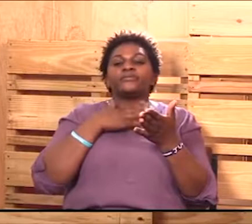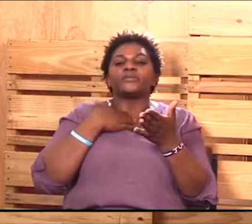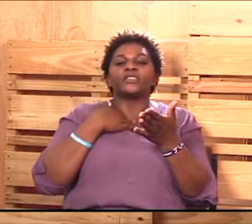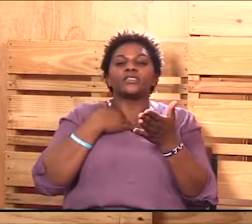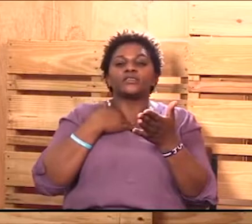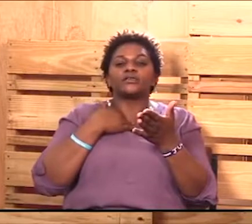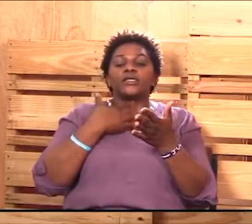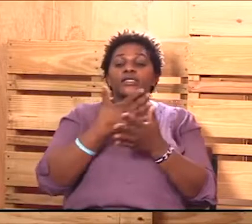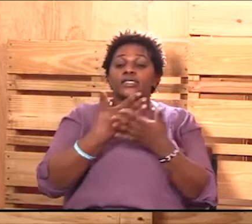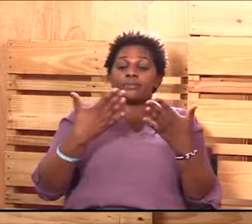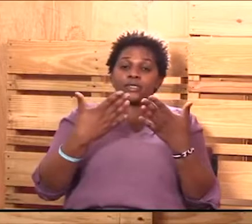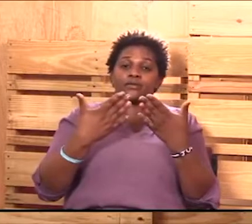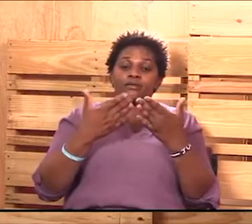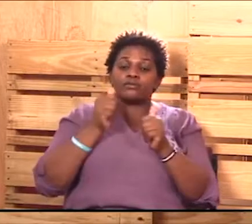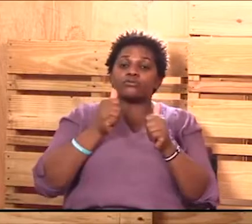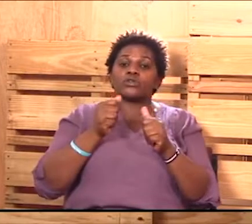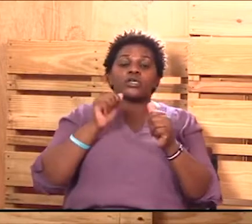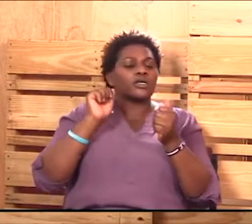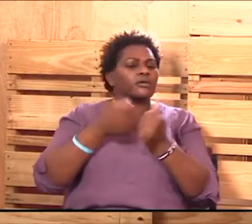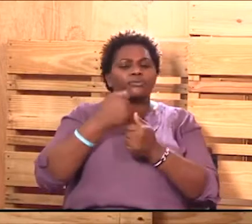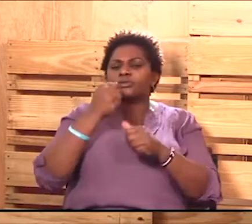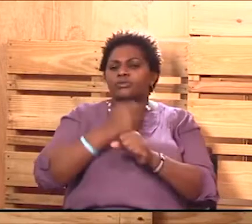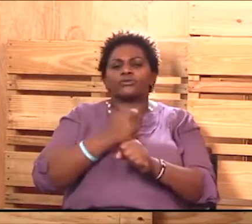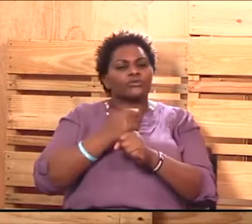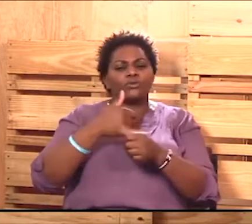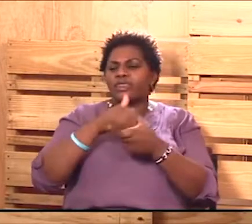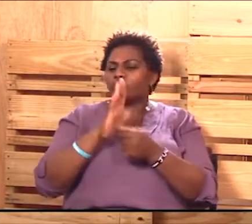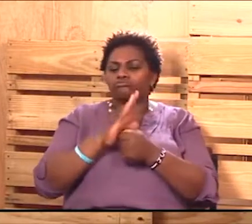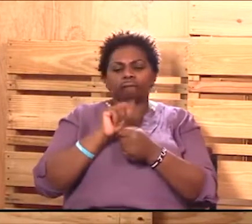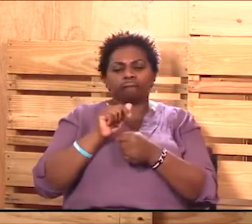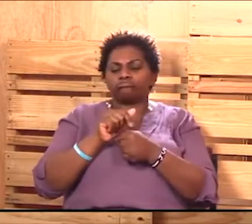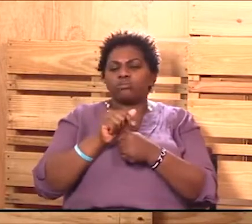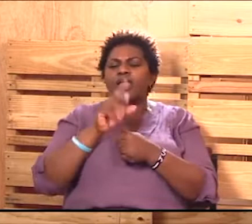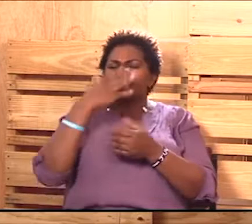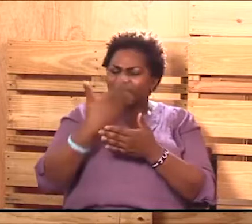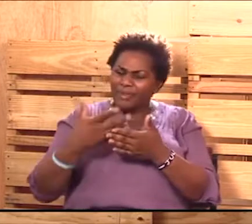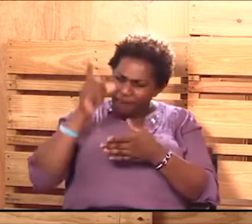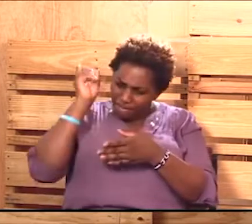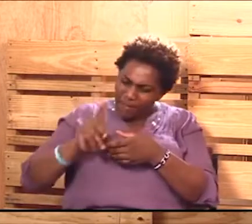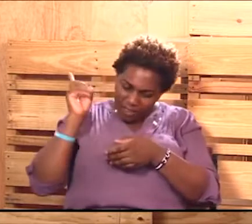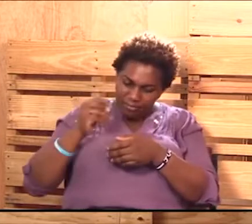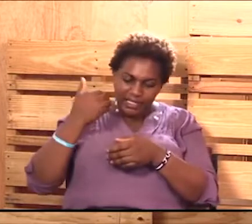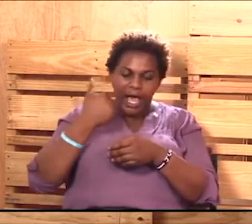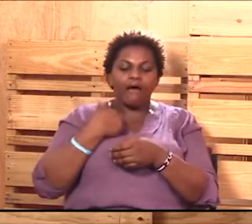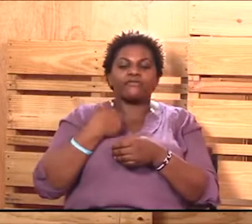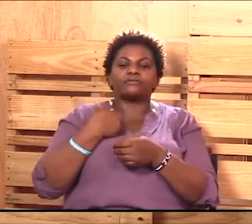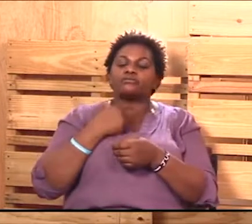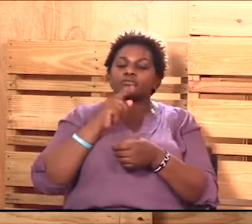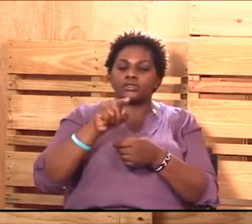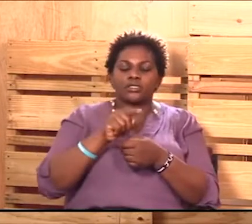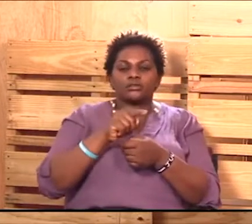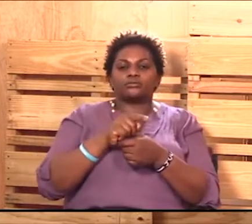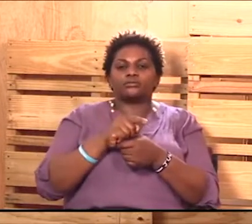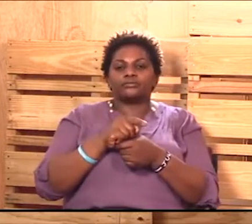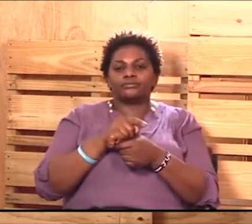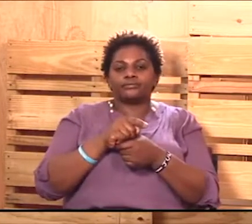need is something that you cannot do without. It is something that you cannot do without. That is what a need